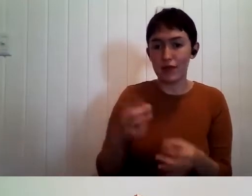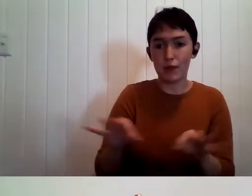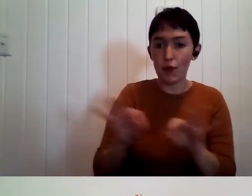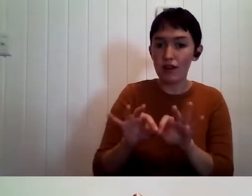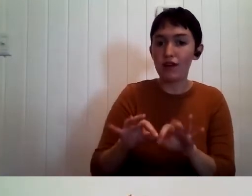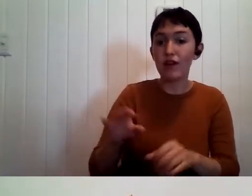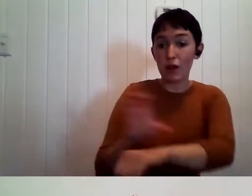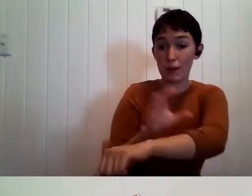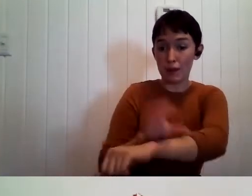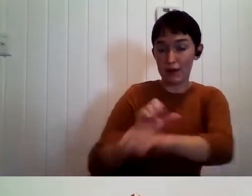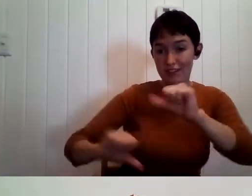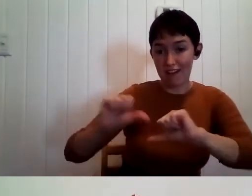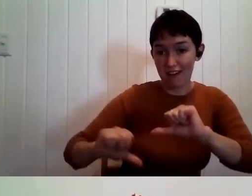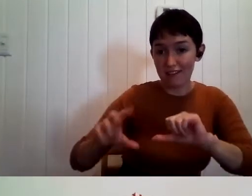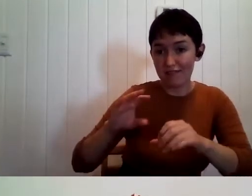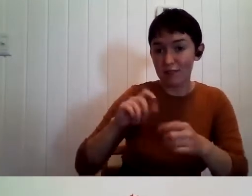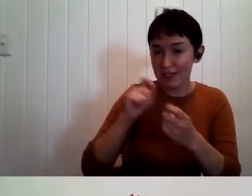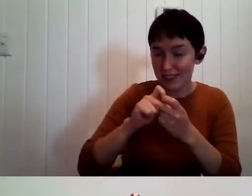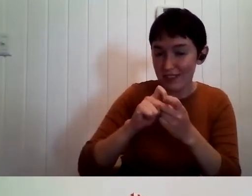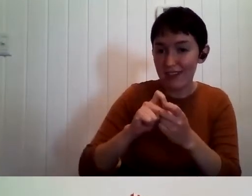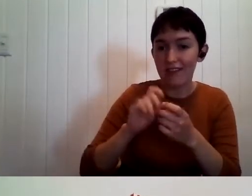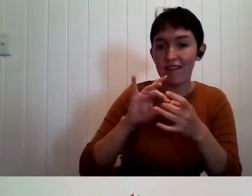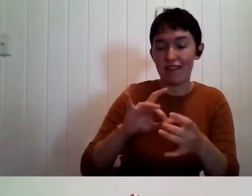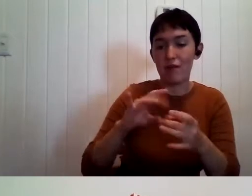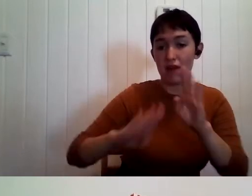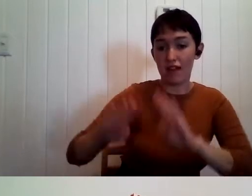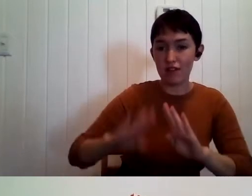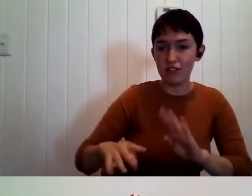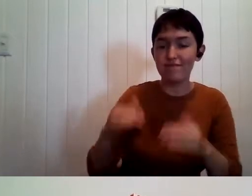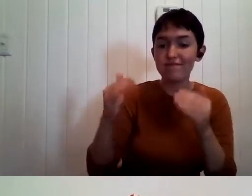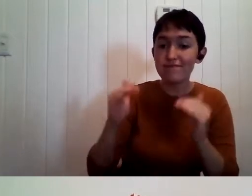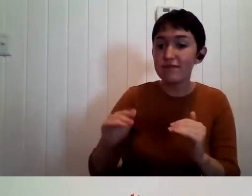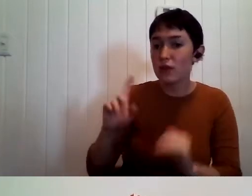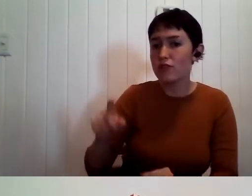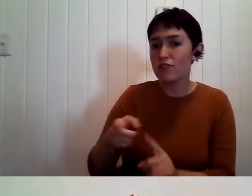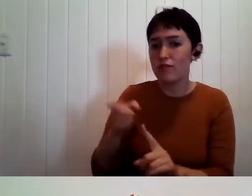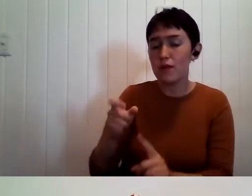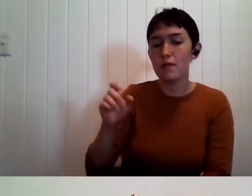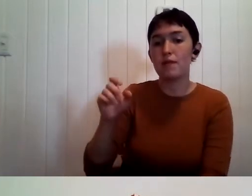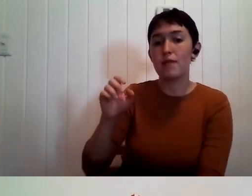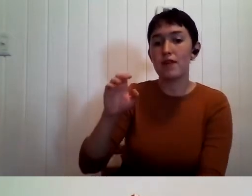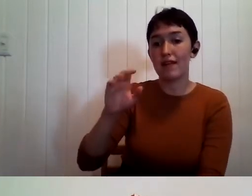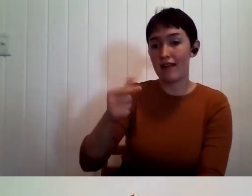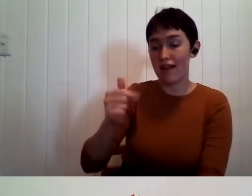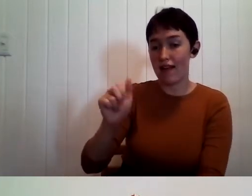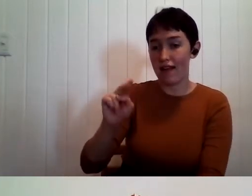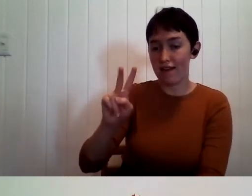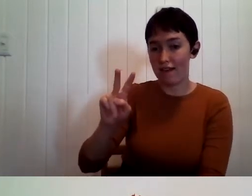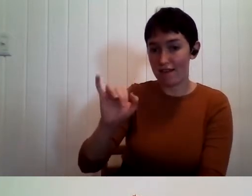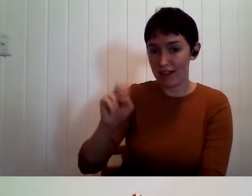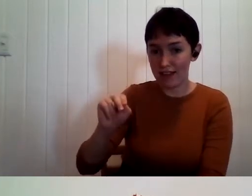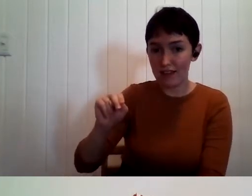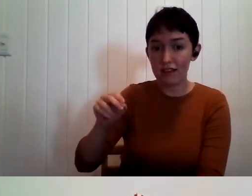in biology broadly. We had another question here from Gavin. Is there anything in this process to do with chemistry? And